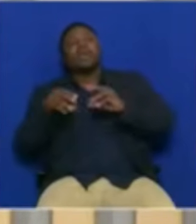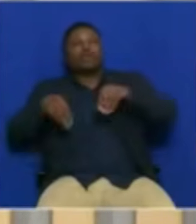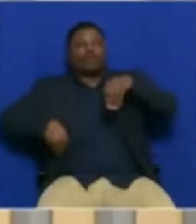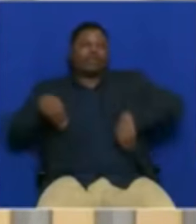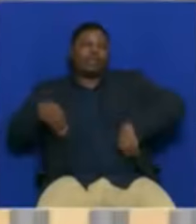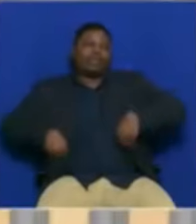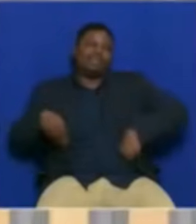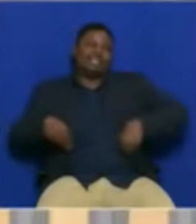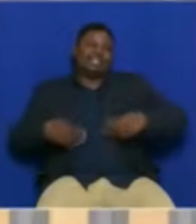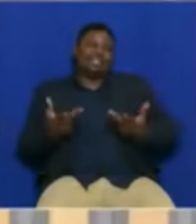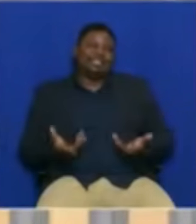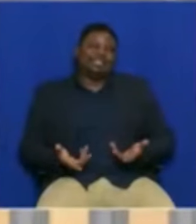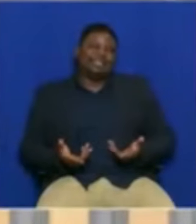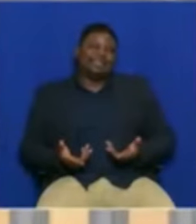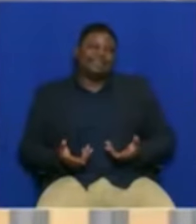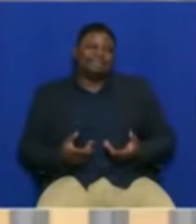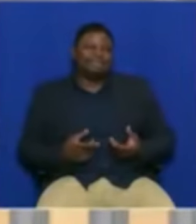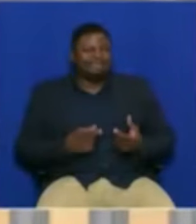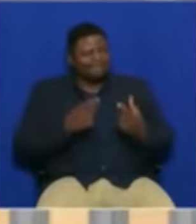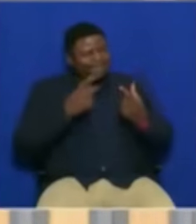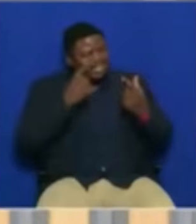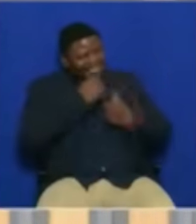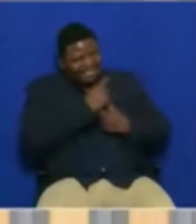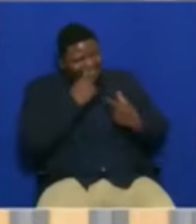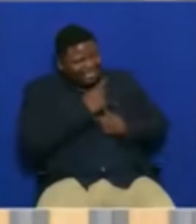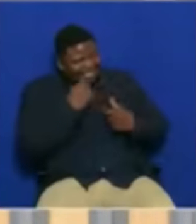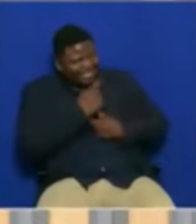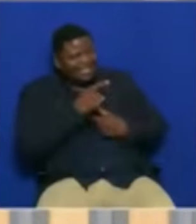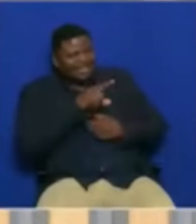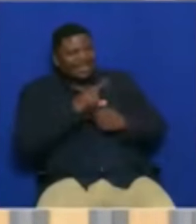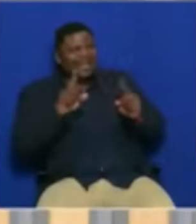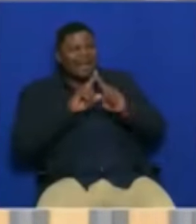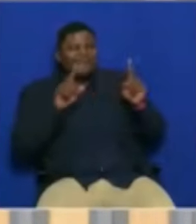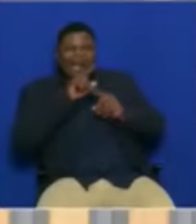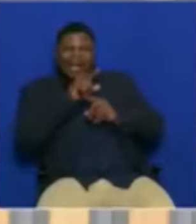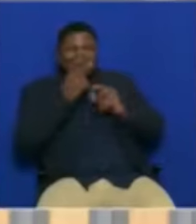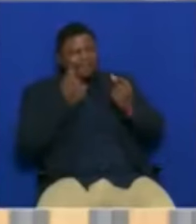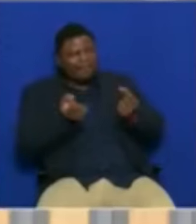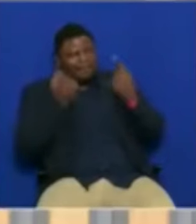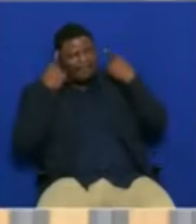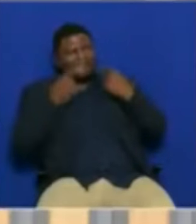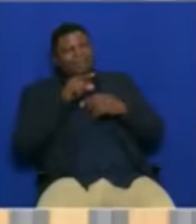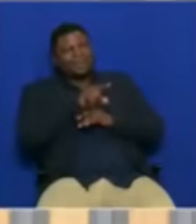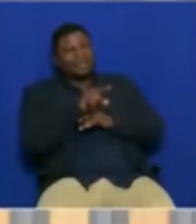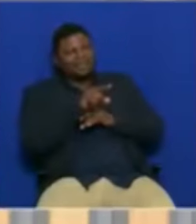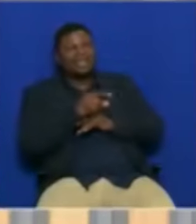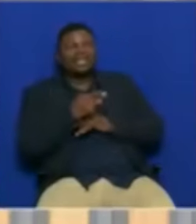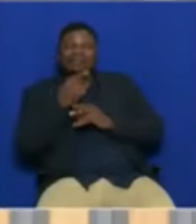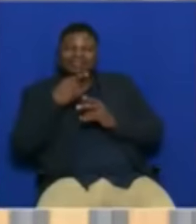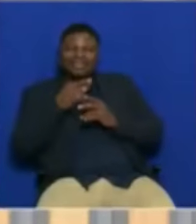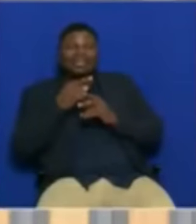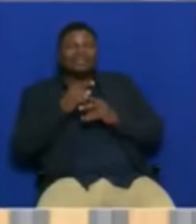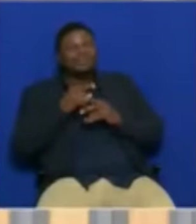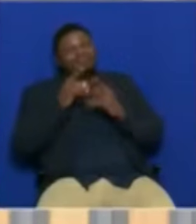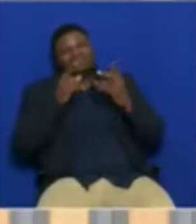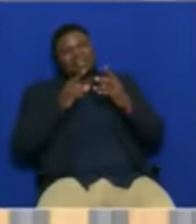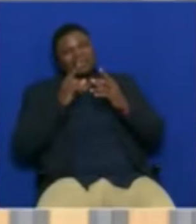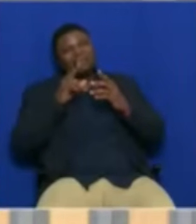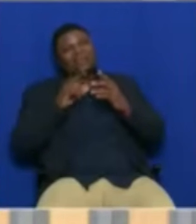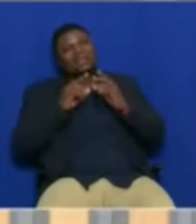I have serious difficulties with this about something pointing to corruption, but I will leave it there. Thank you,